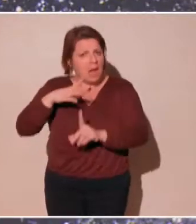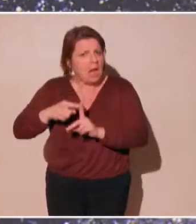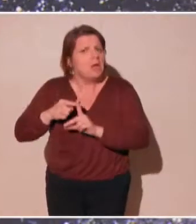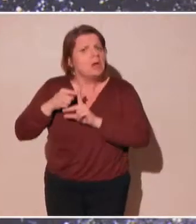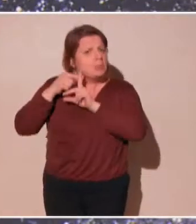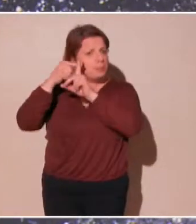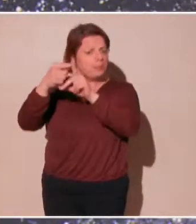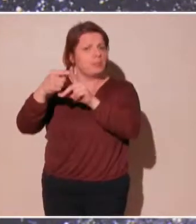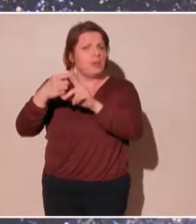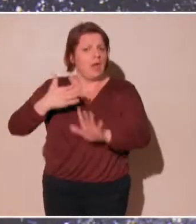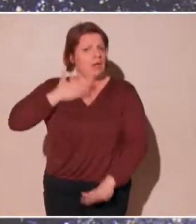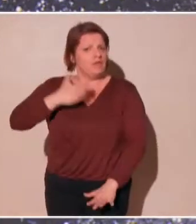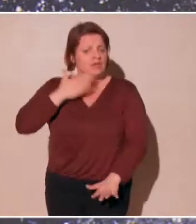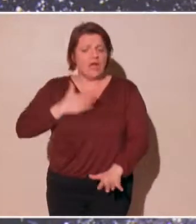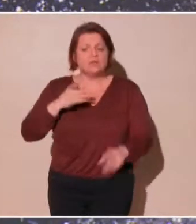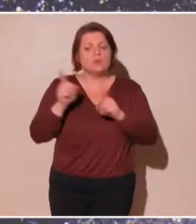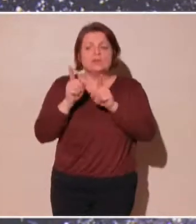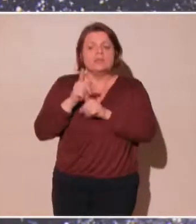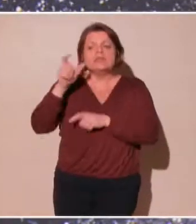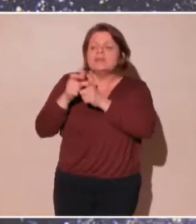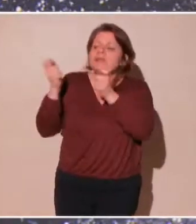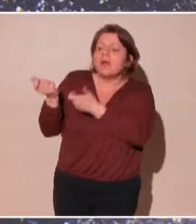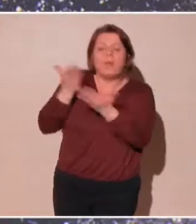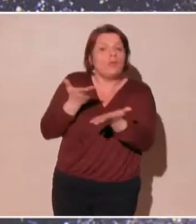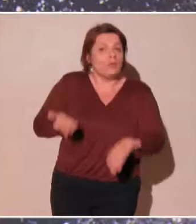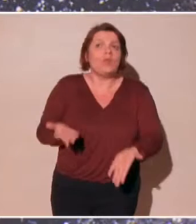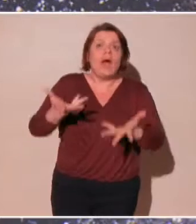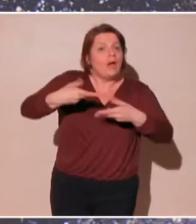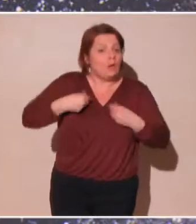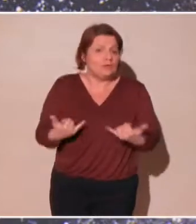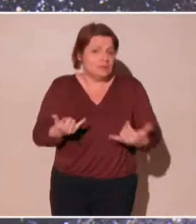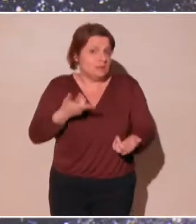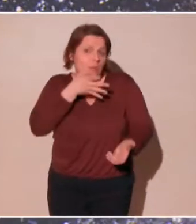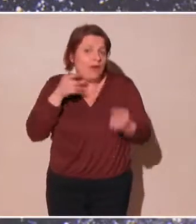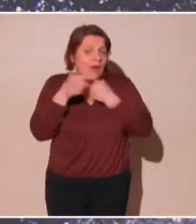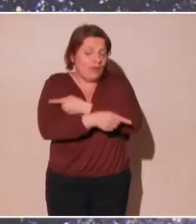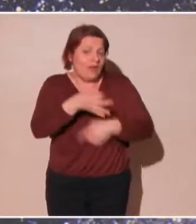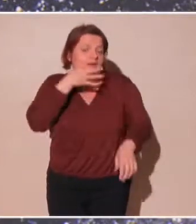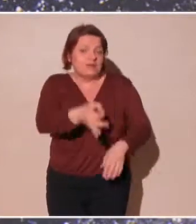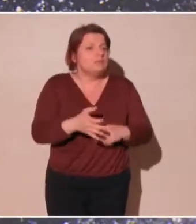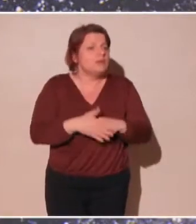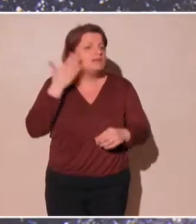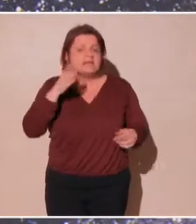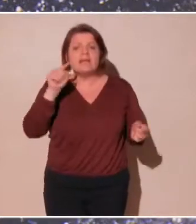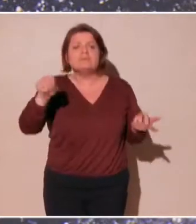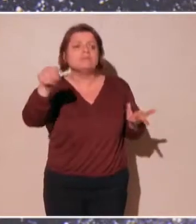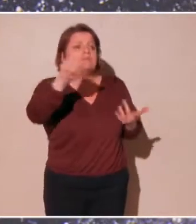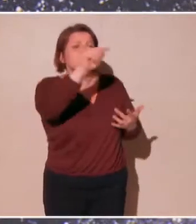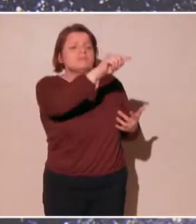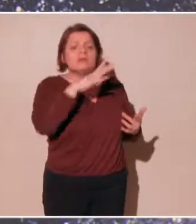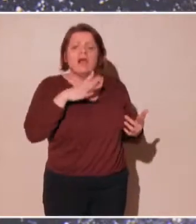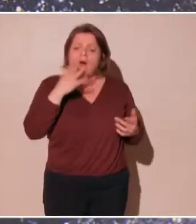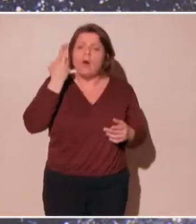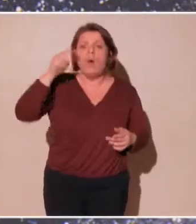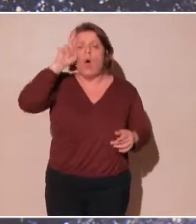in our colleges and schools in the areas of mathematics, engineering. I think the report's